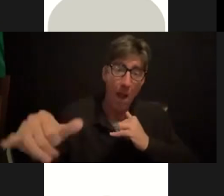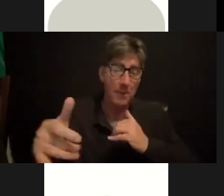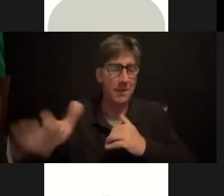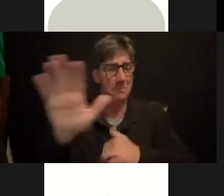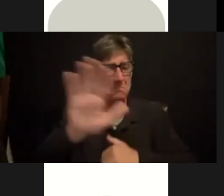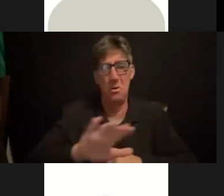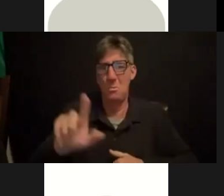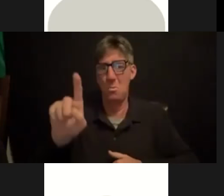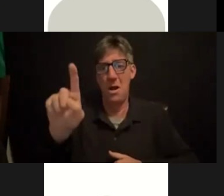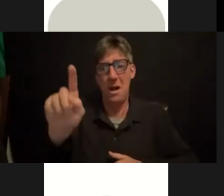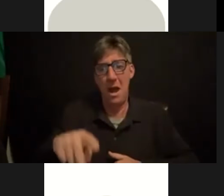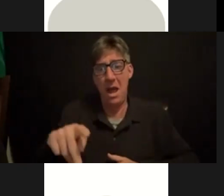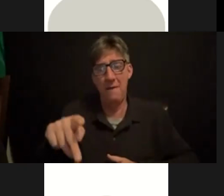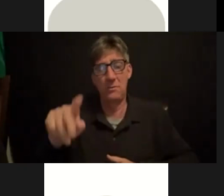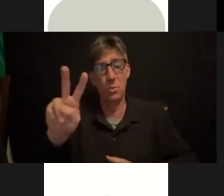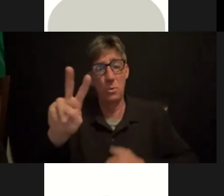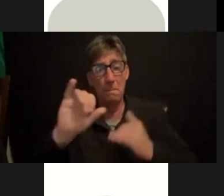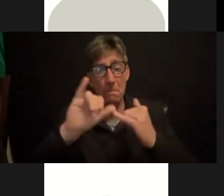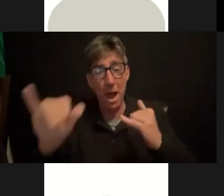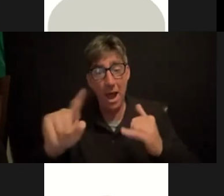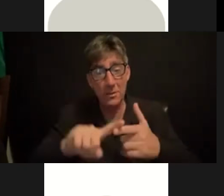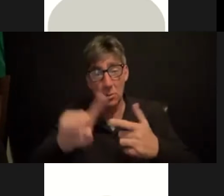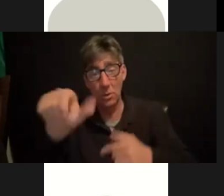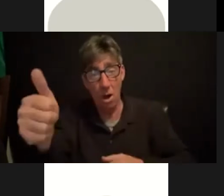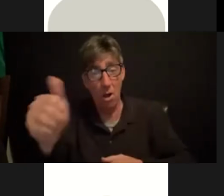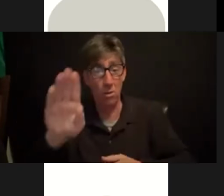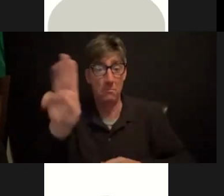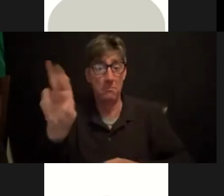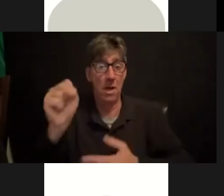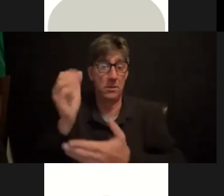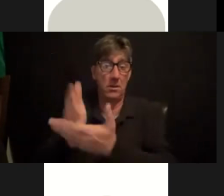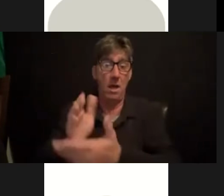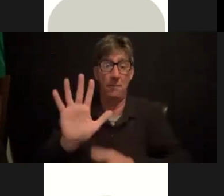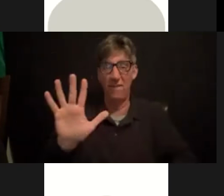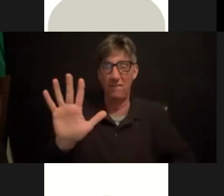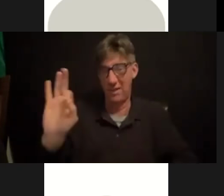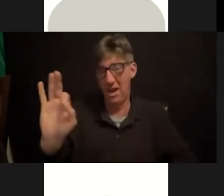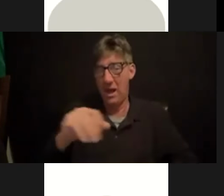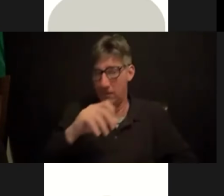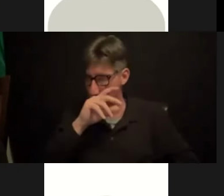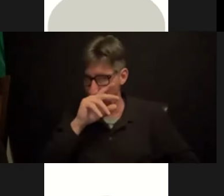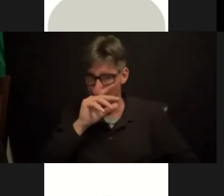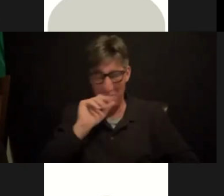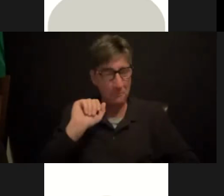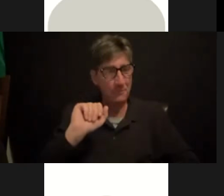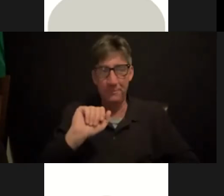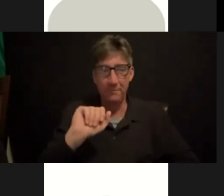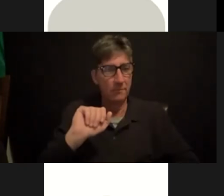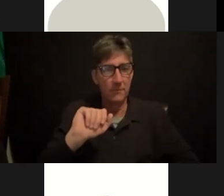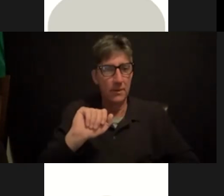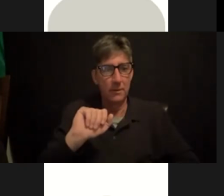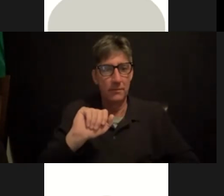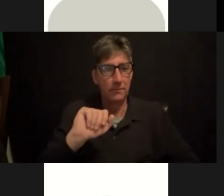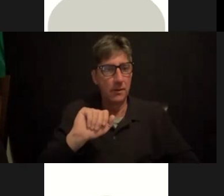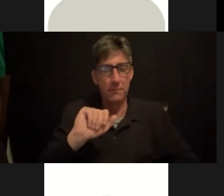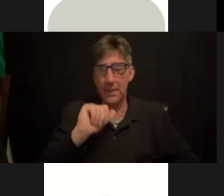mile and a quarter to 2 miles to another bus stop of bus 59, but they do not, you know, they're not within a half